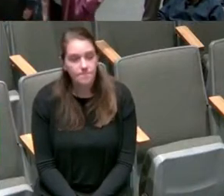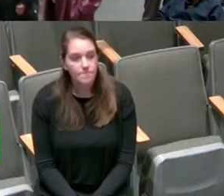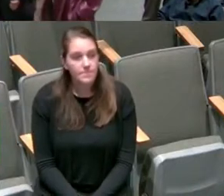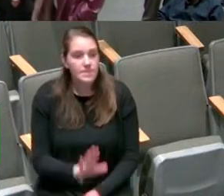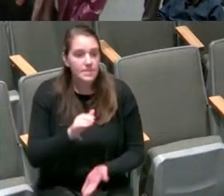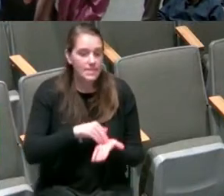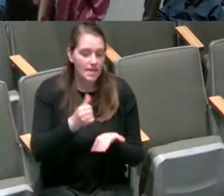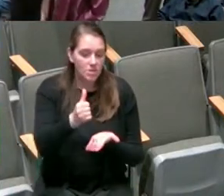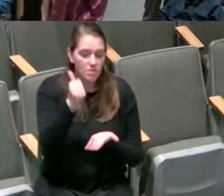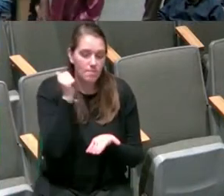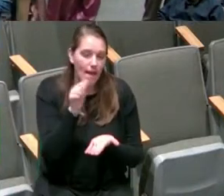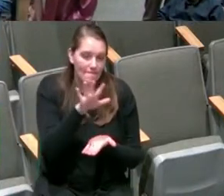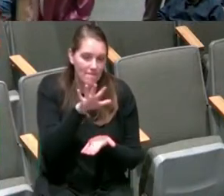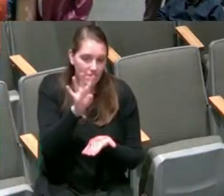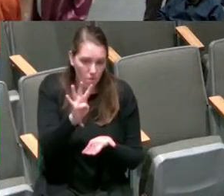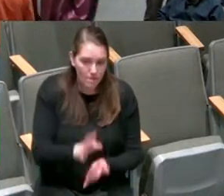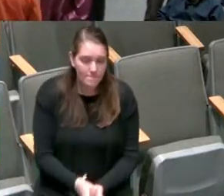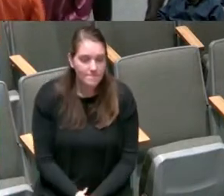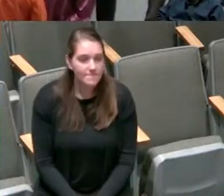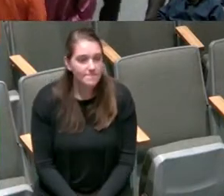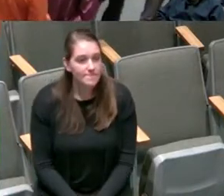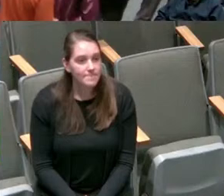Center back 54.